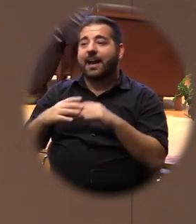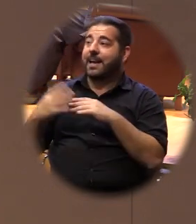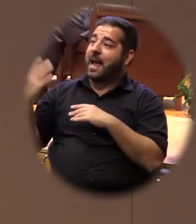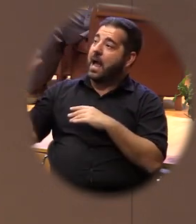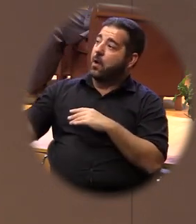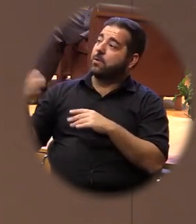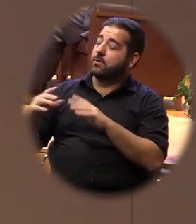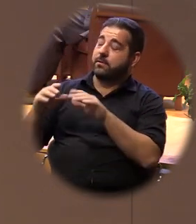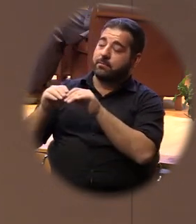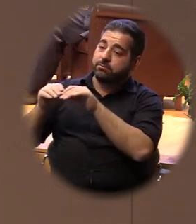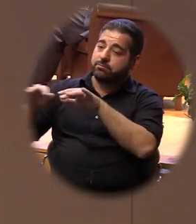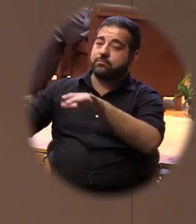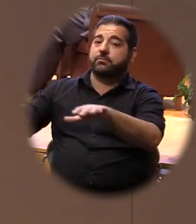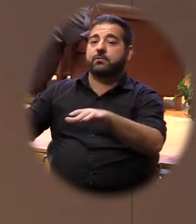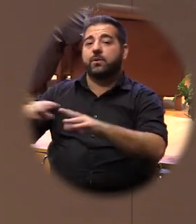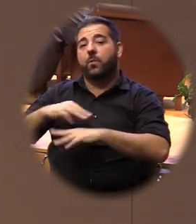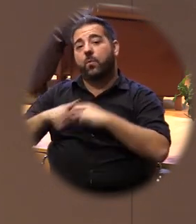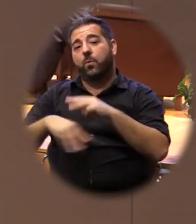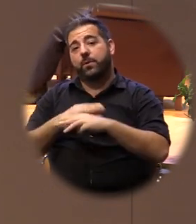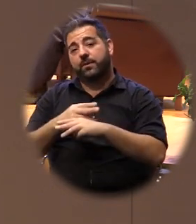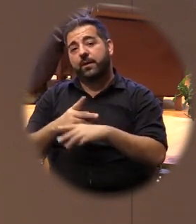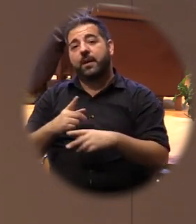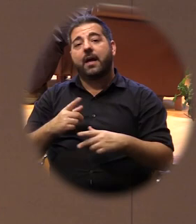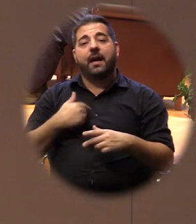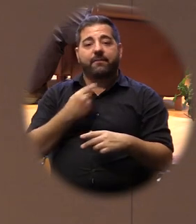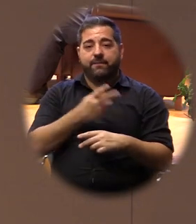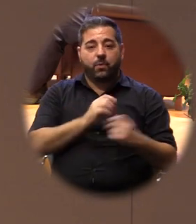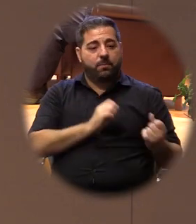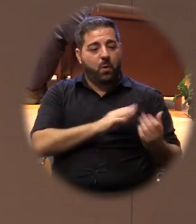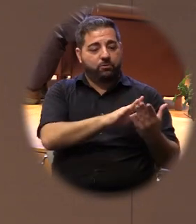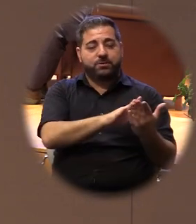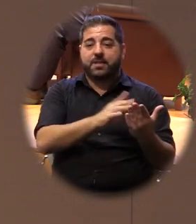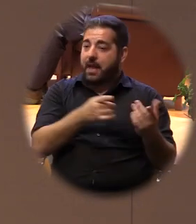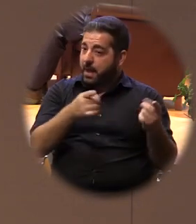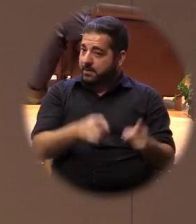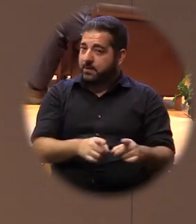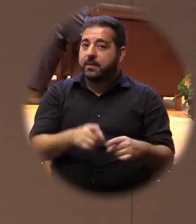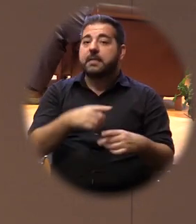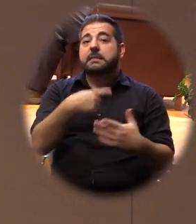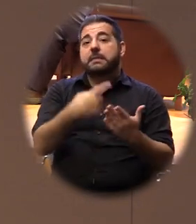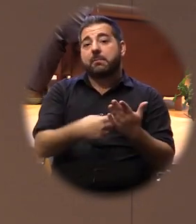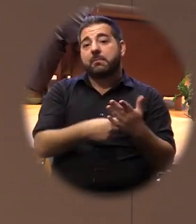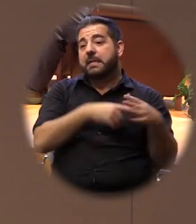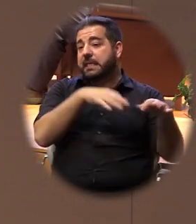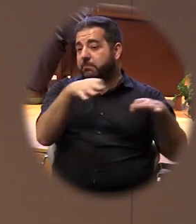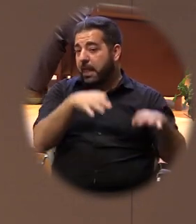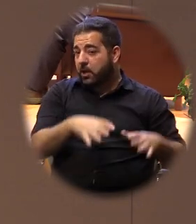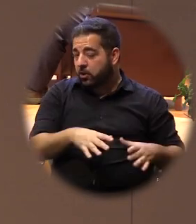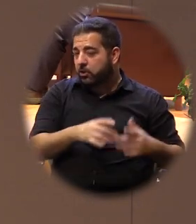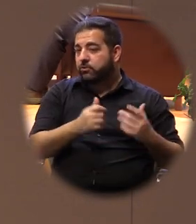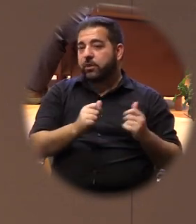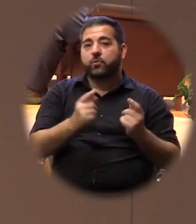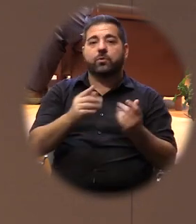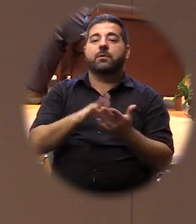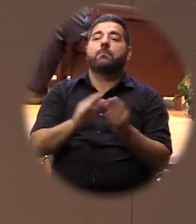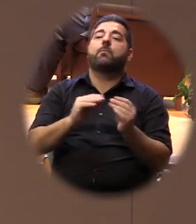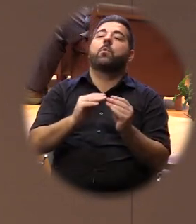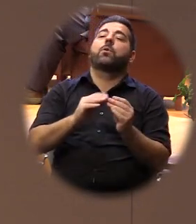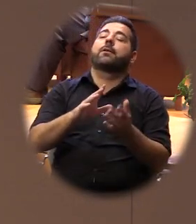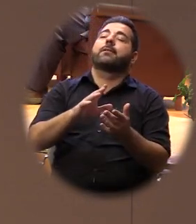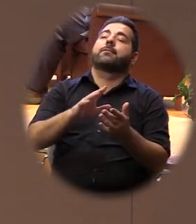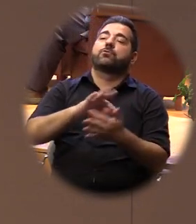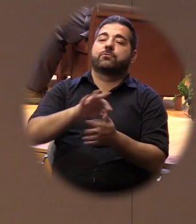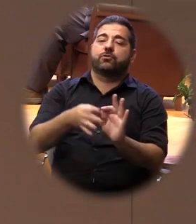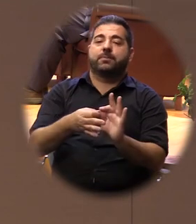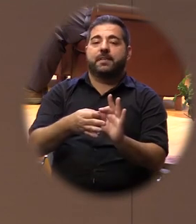world. And then we have kind of a couple approaches that we take. Sometimes it's an explainer to try and do some translational work and get that